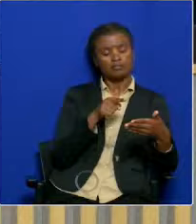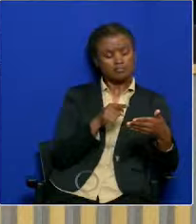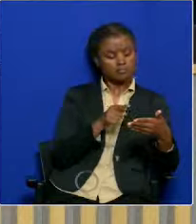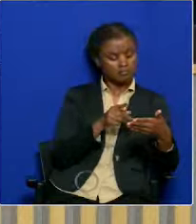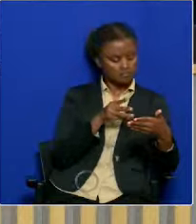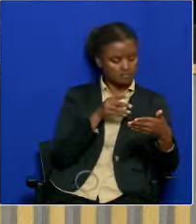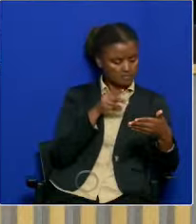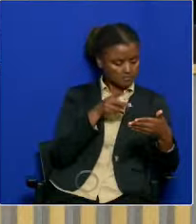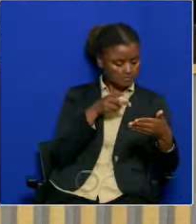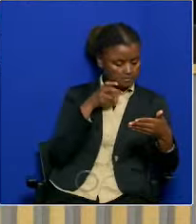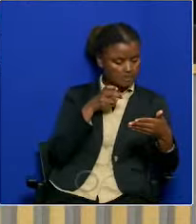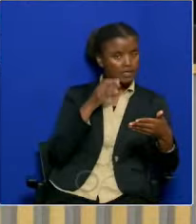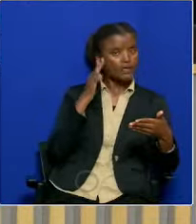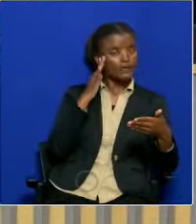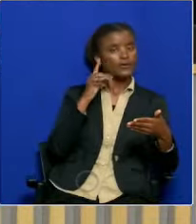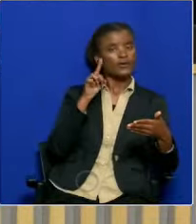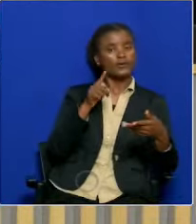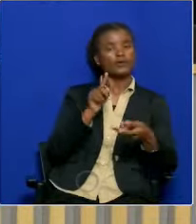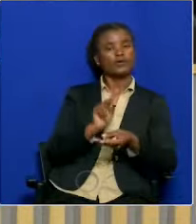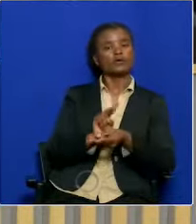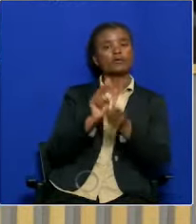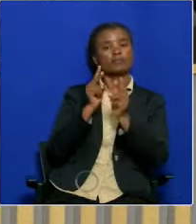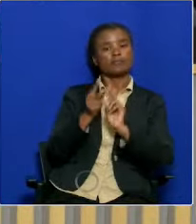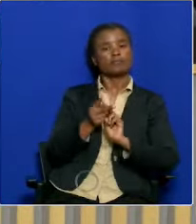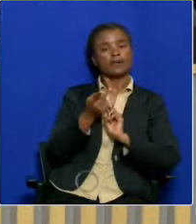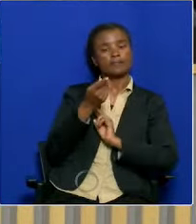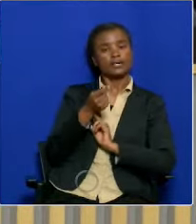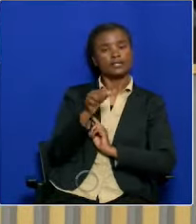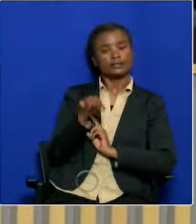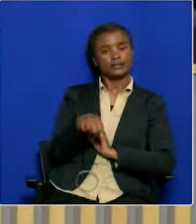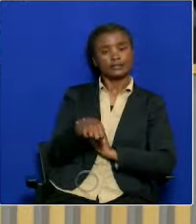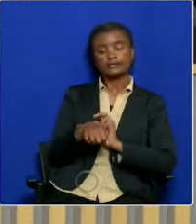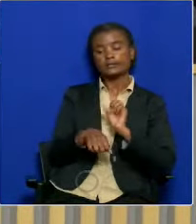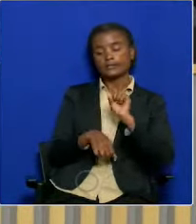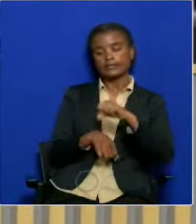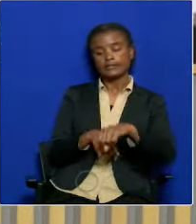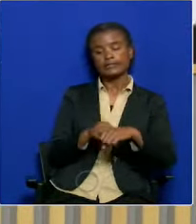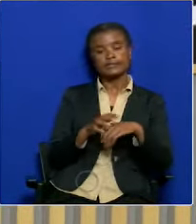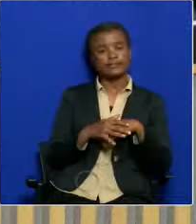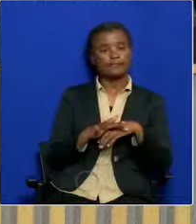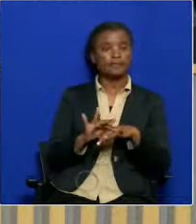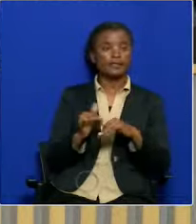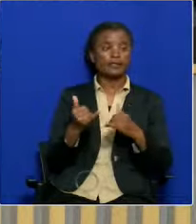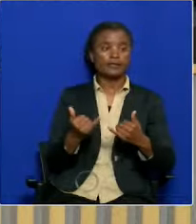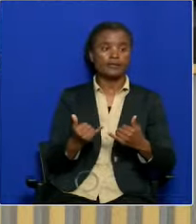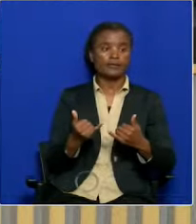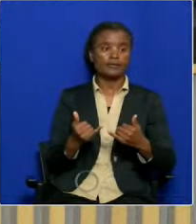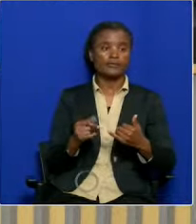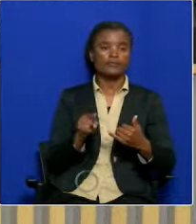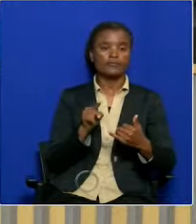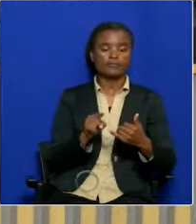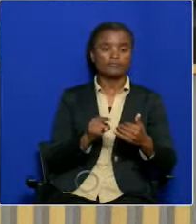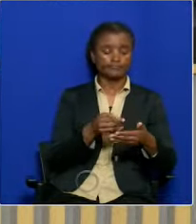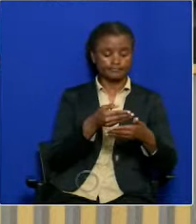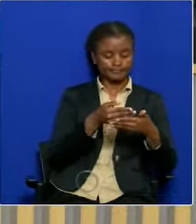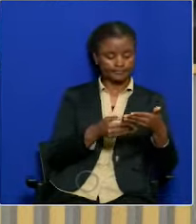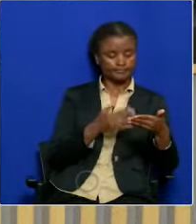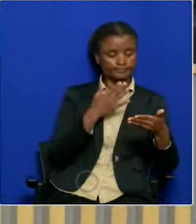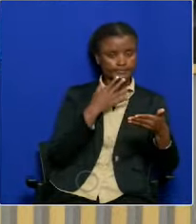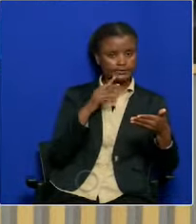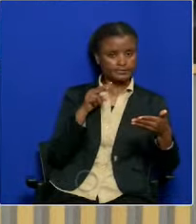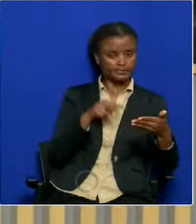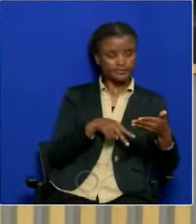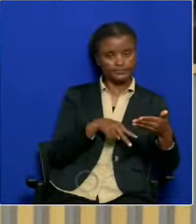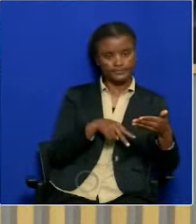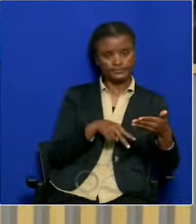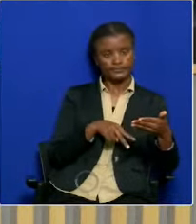Yes. Now, I want you to go to that quotation, the